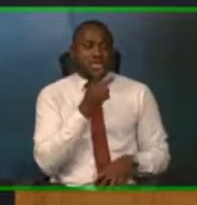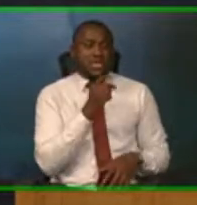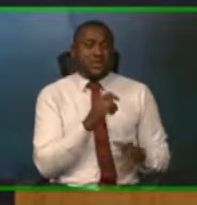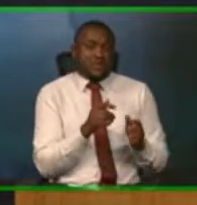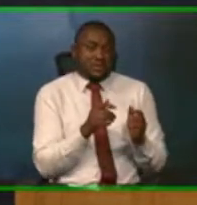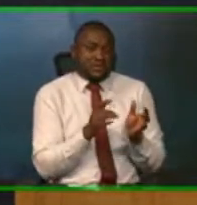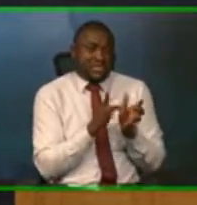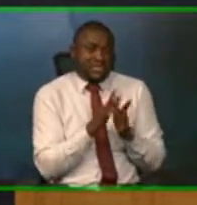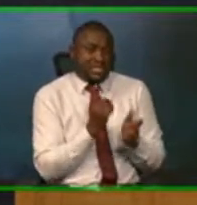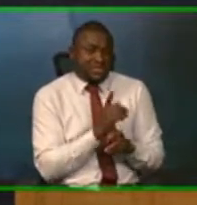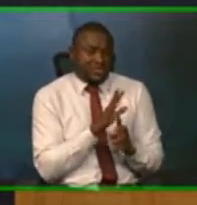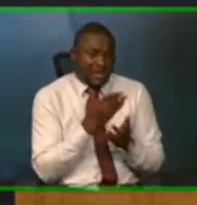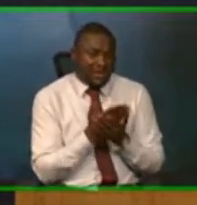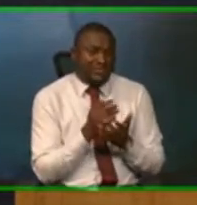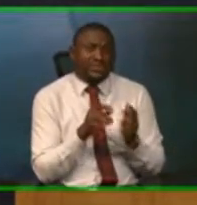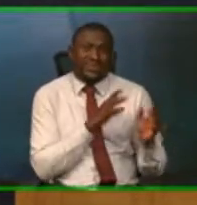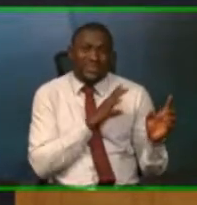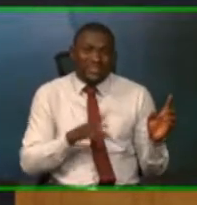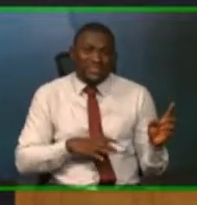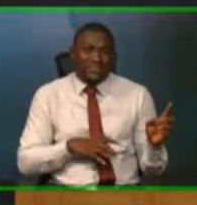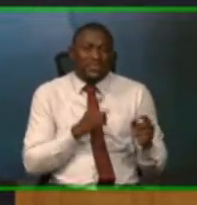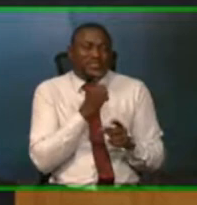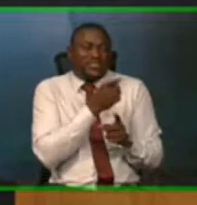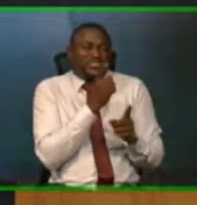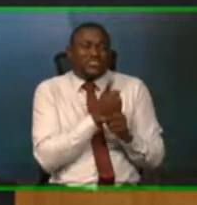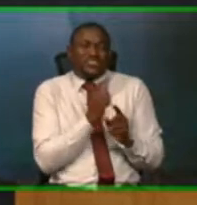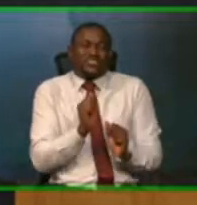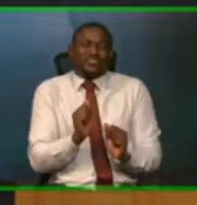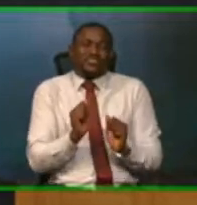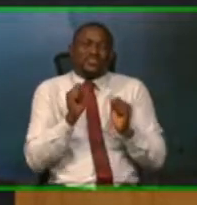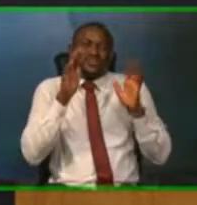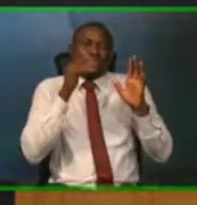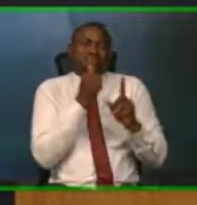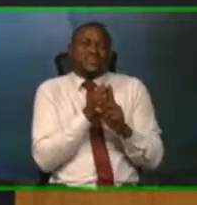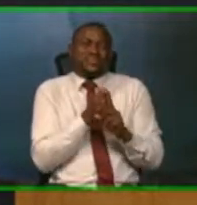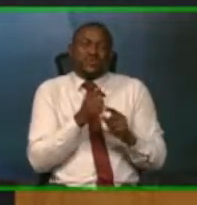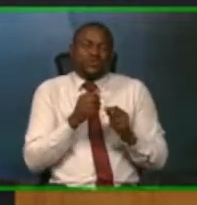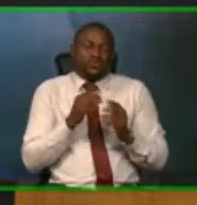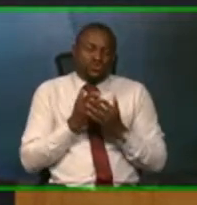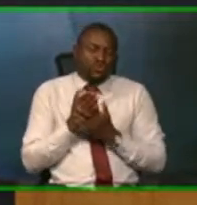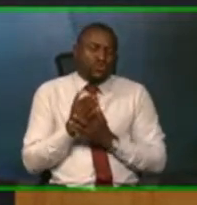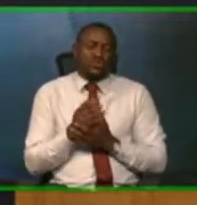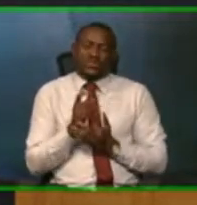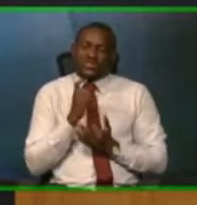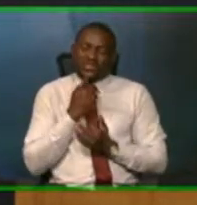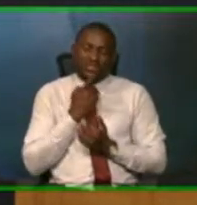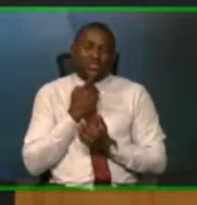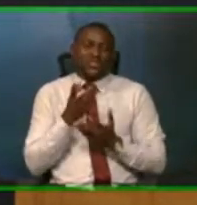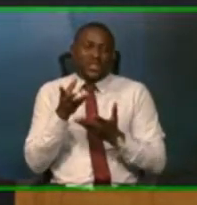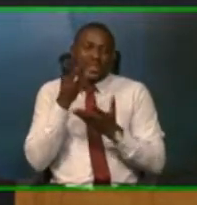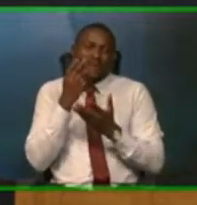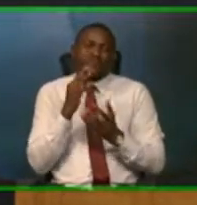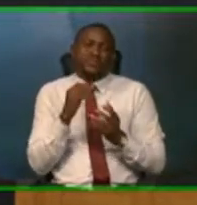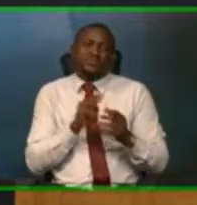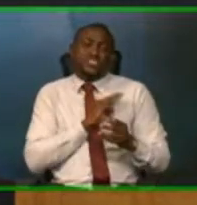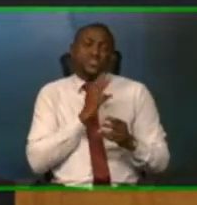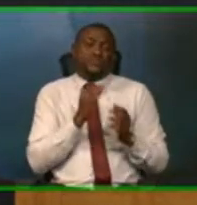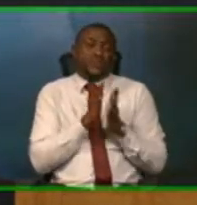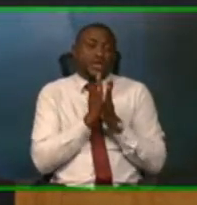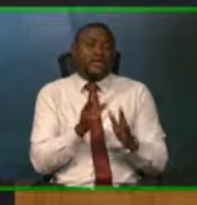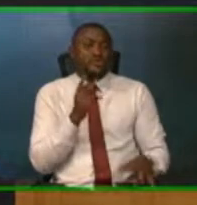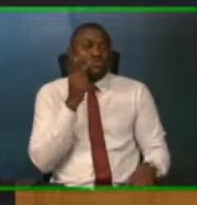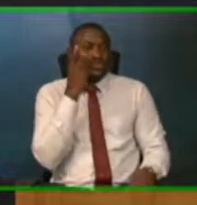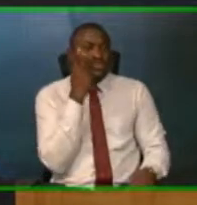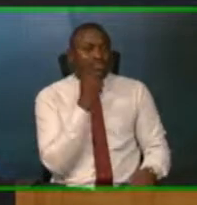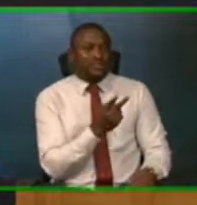Christ and let that person submit himself through methodical mentorship to the ministry of prayer. I show you a